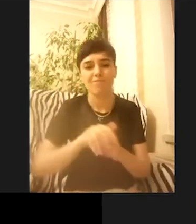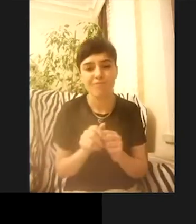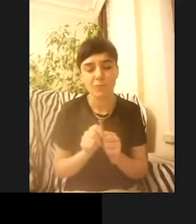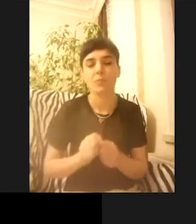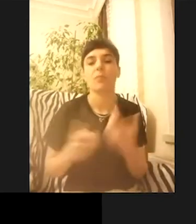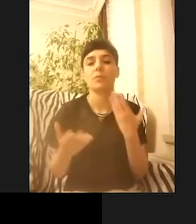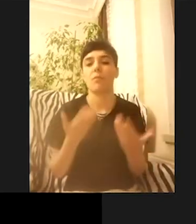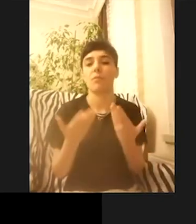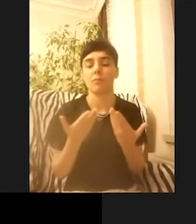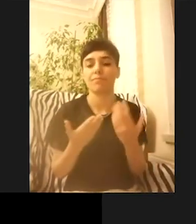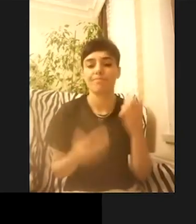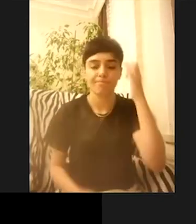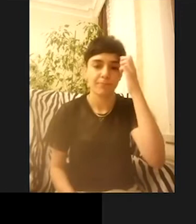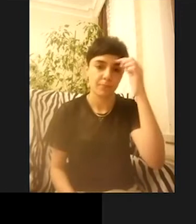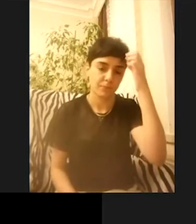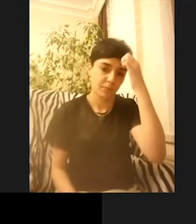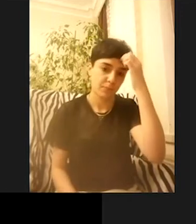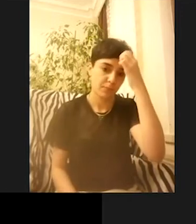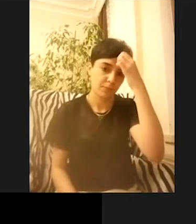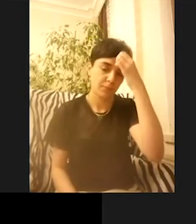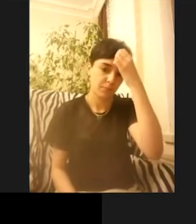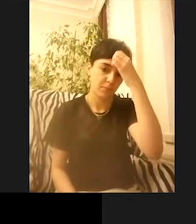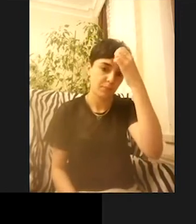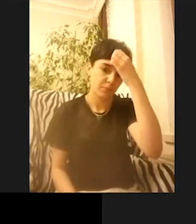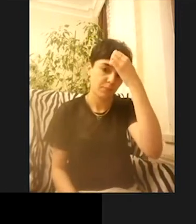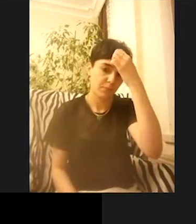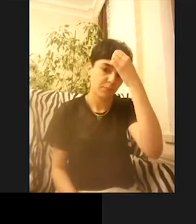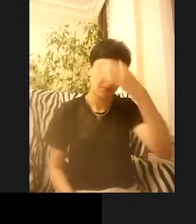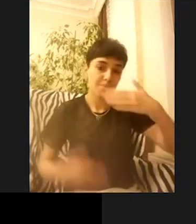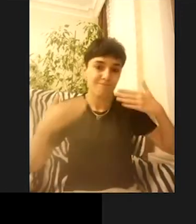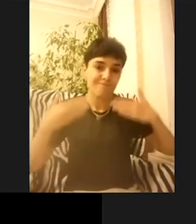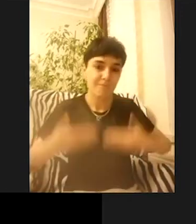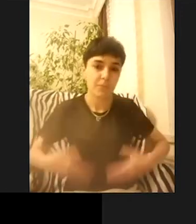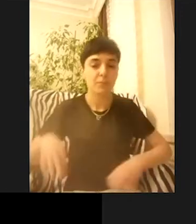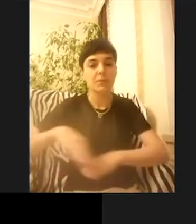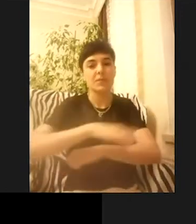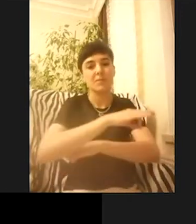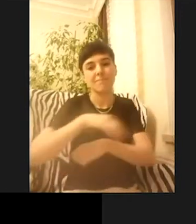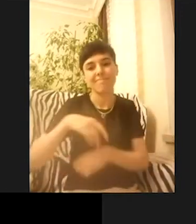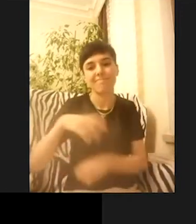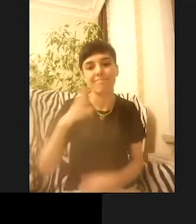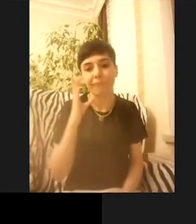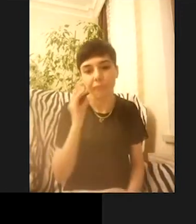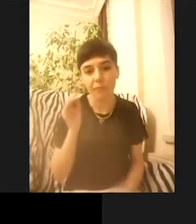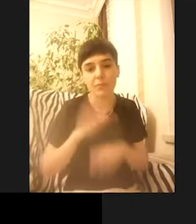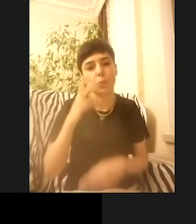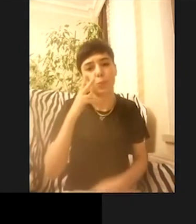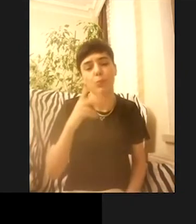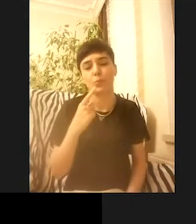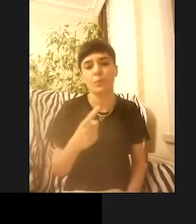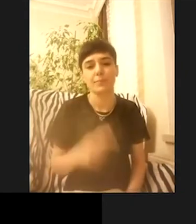her body, the boundaries of her body, of the generation of her subjectivities through the